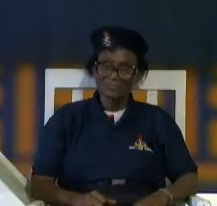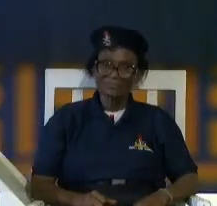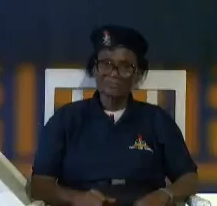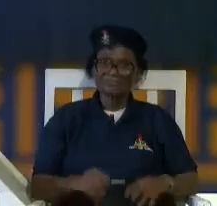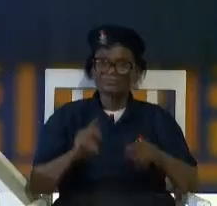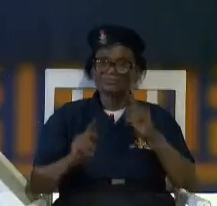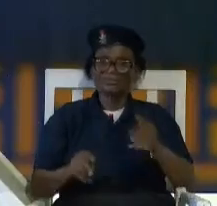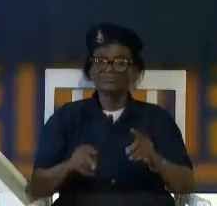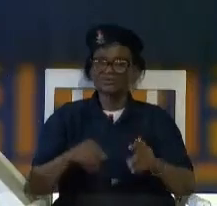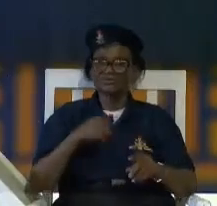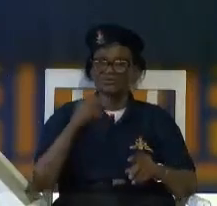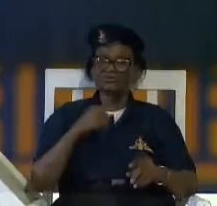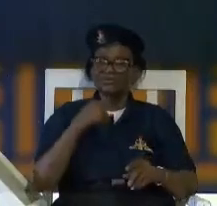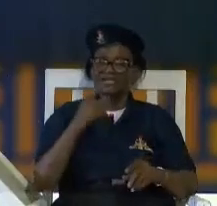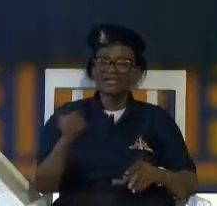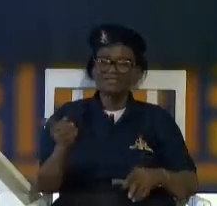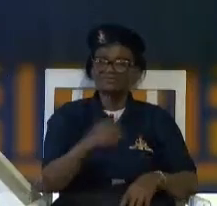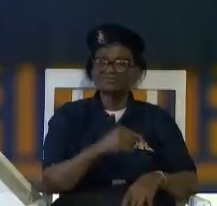People will tell you,